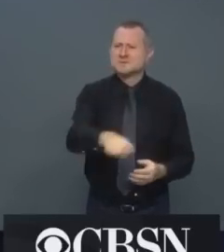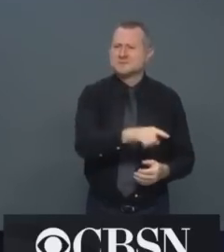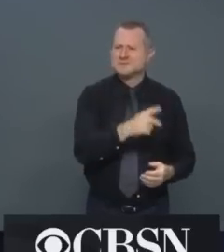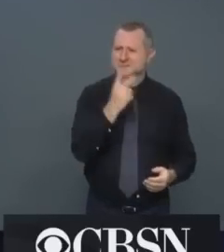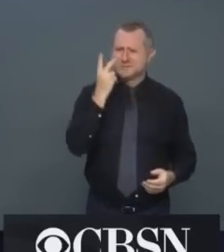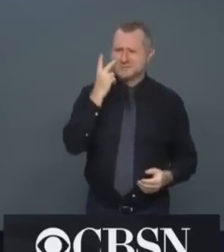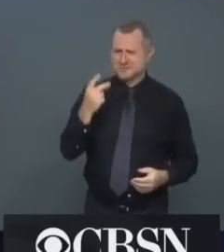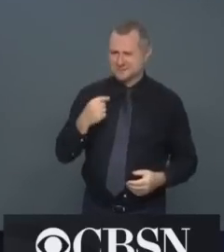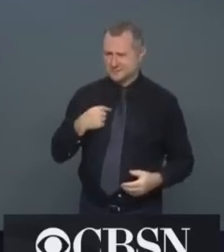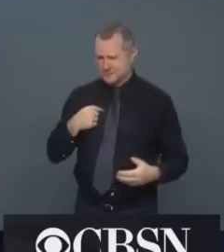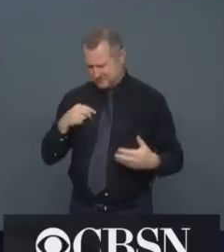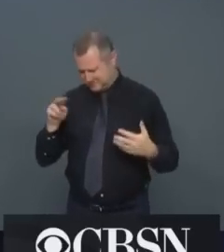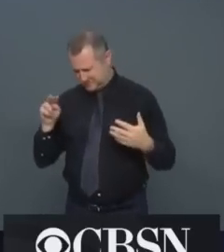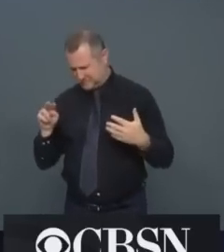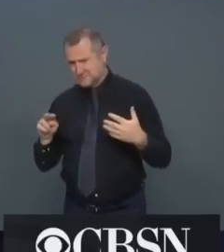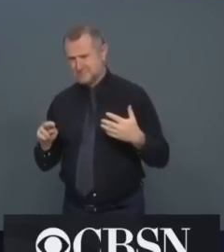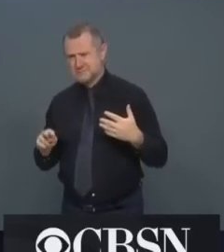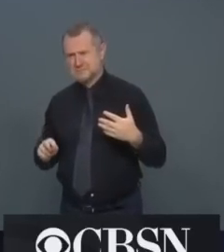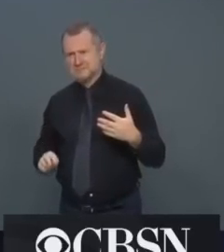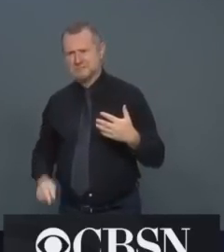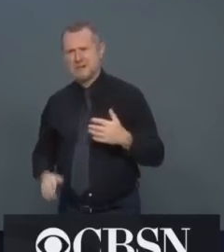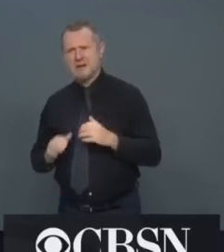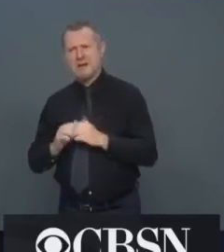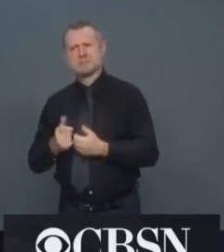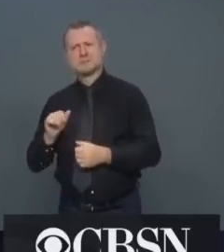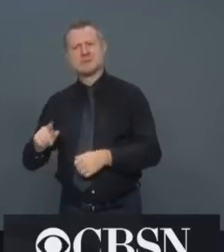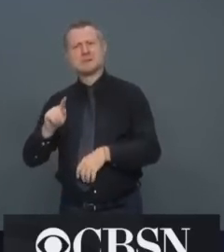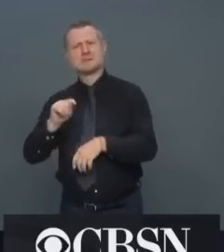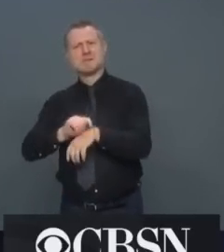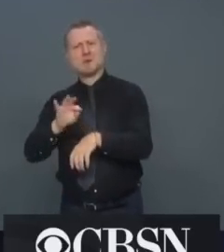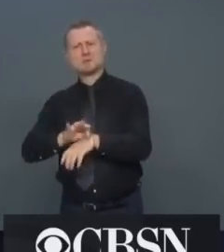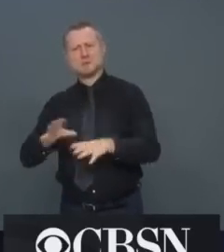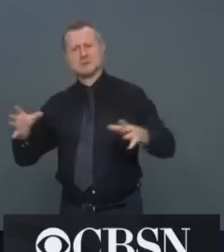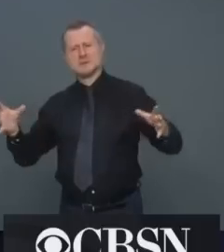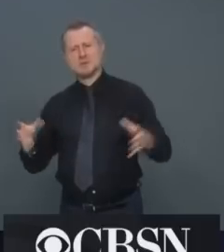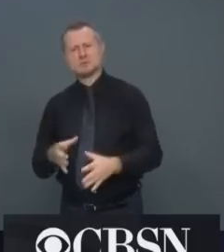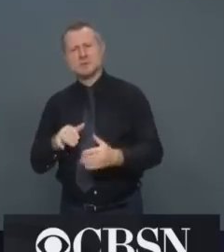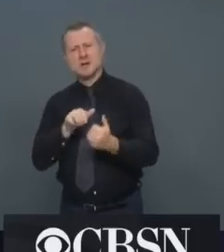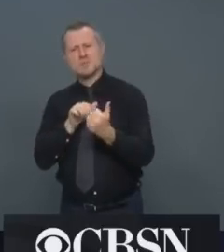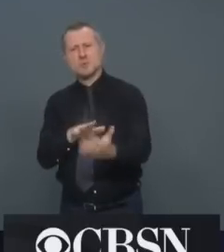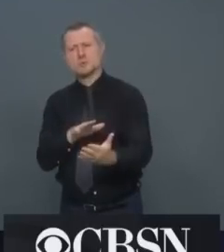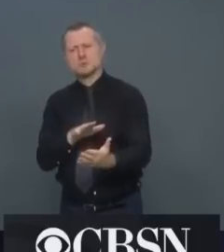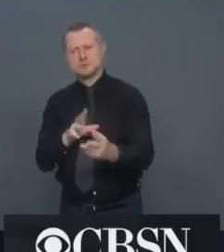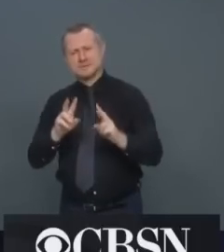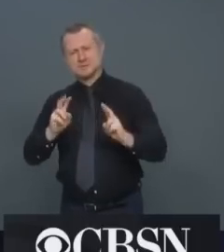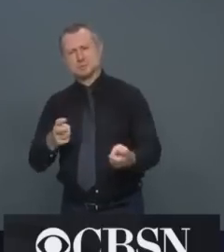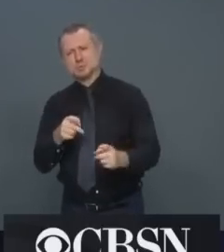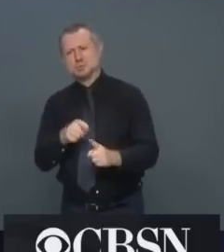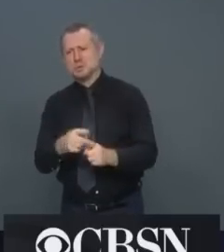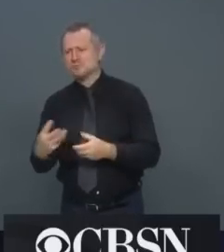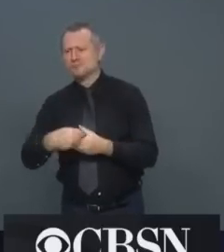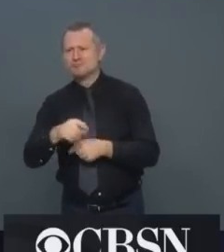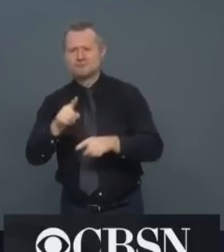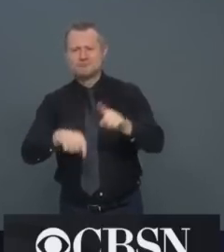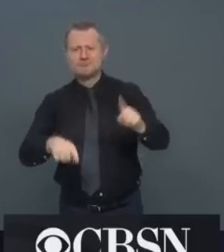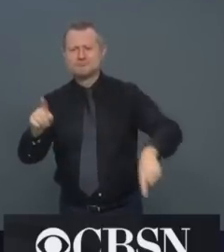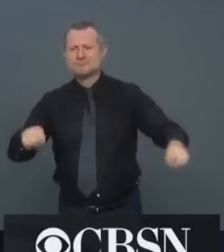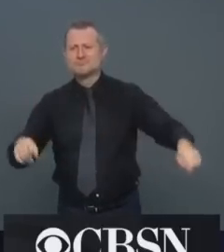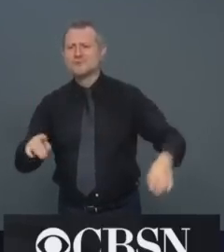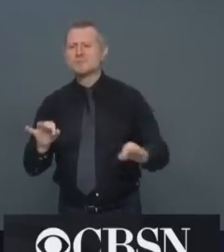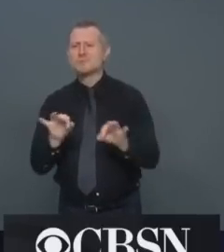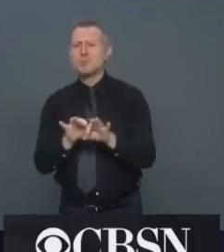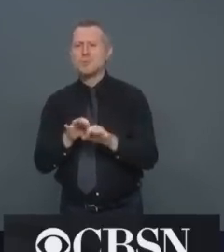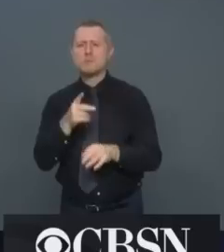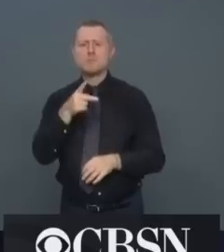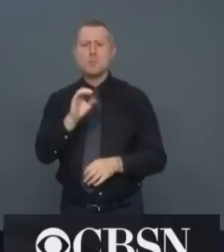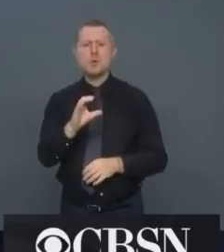know, how is this task force going to approach that task, incorporate those type of voices, especially with